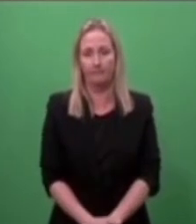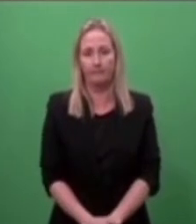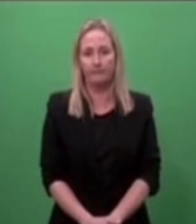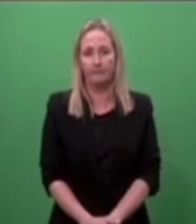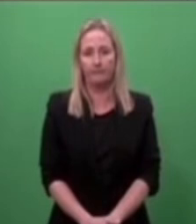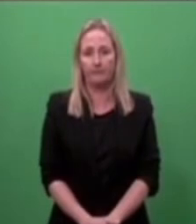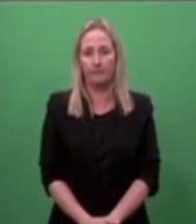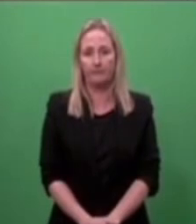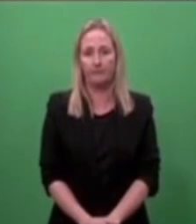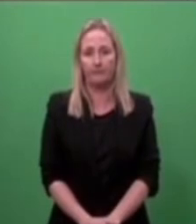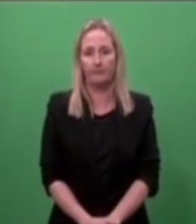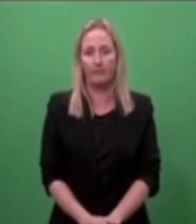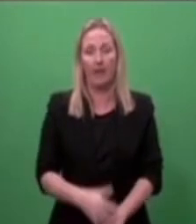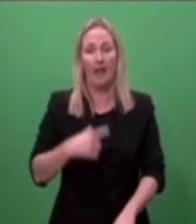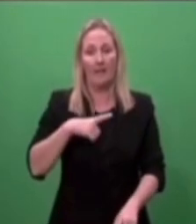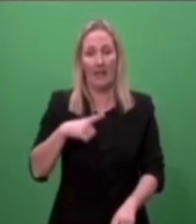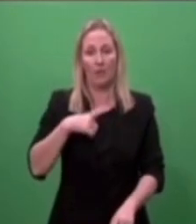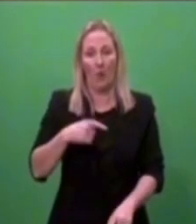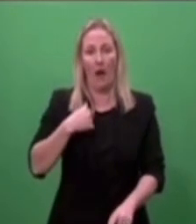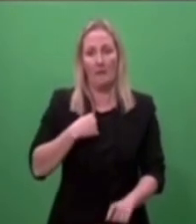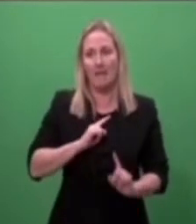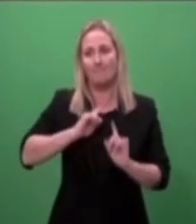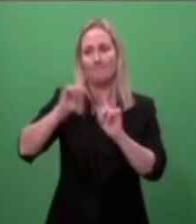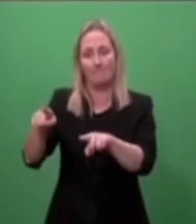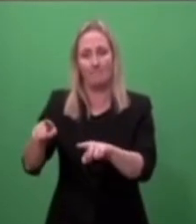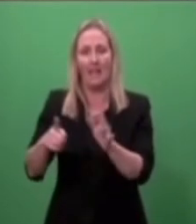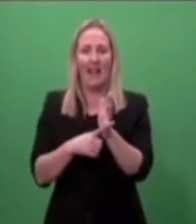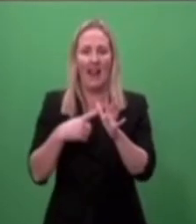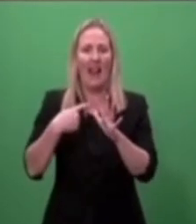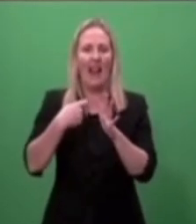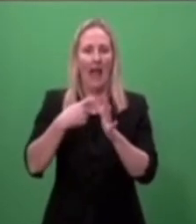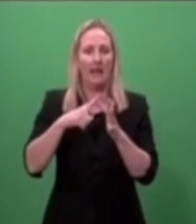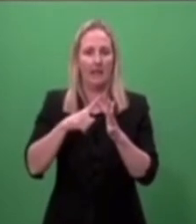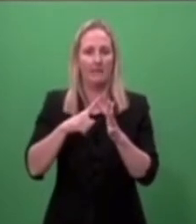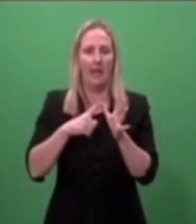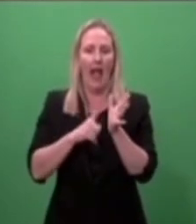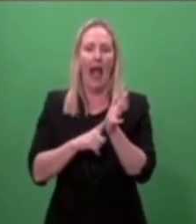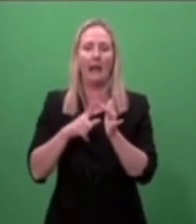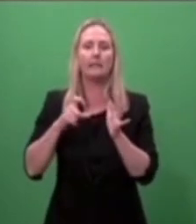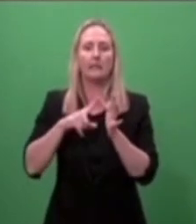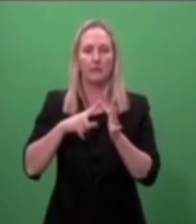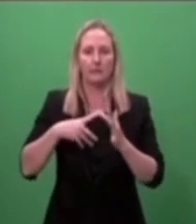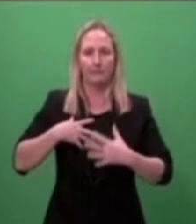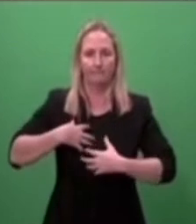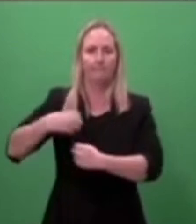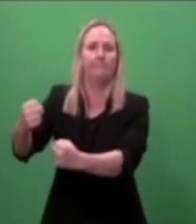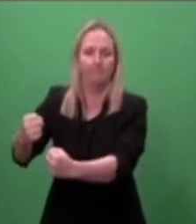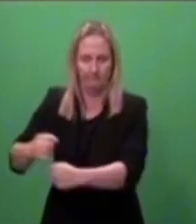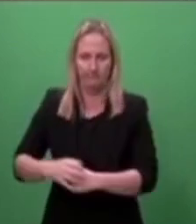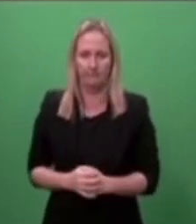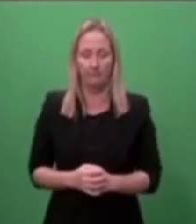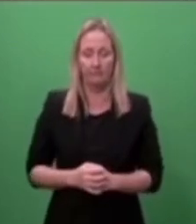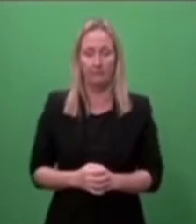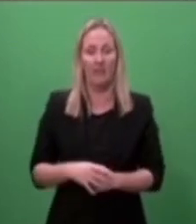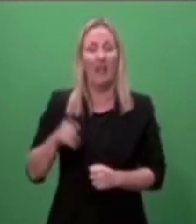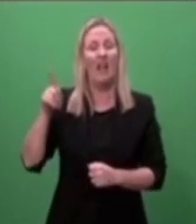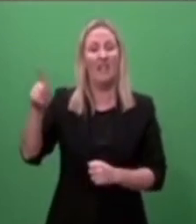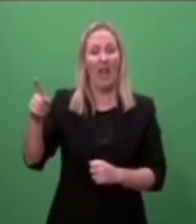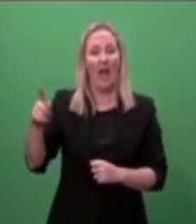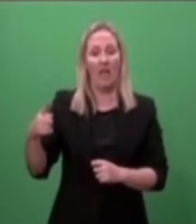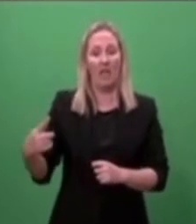I ended up in Lake Alice." You see what happens. They violate you, they